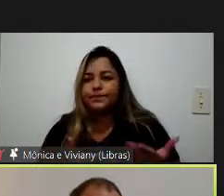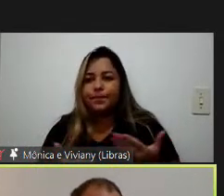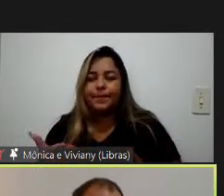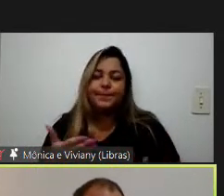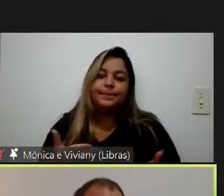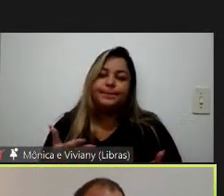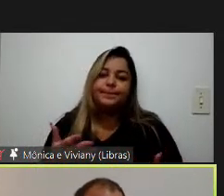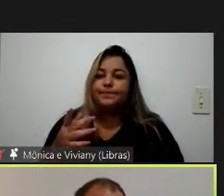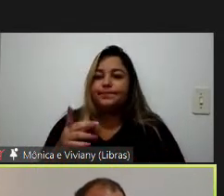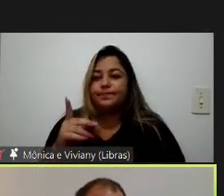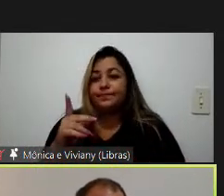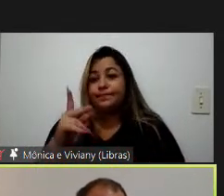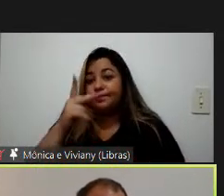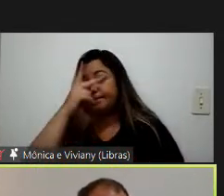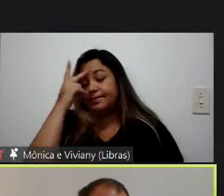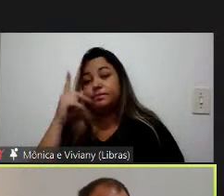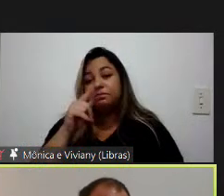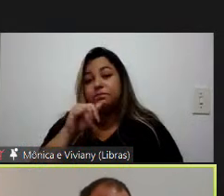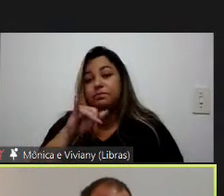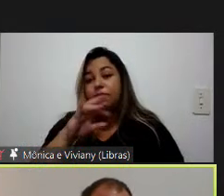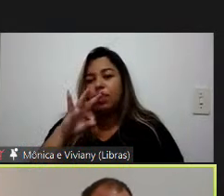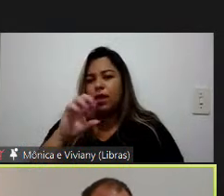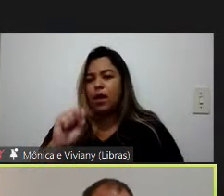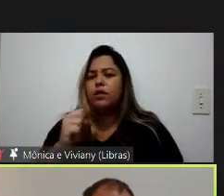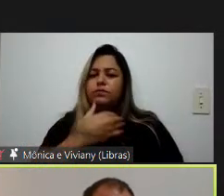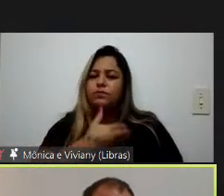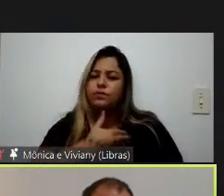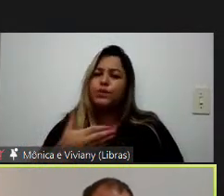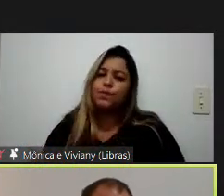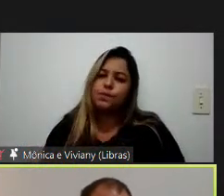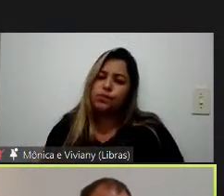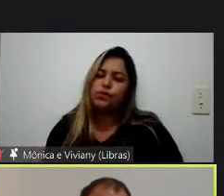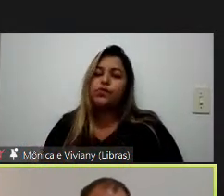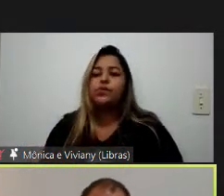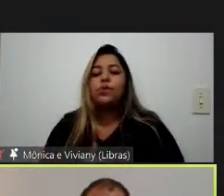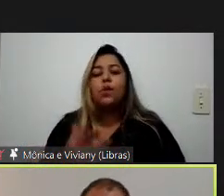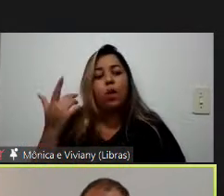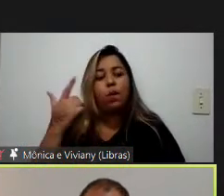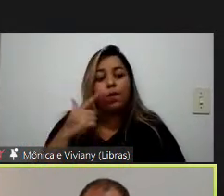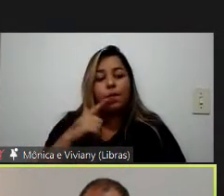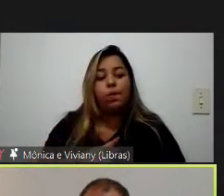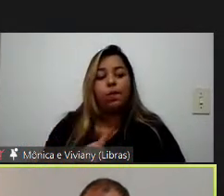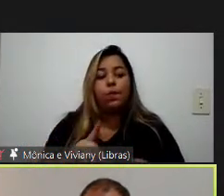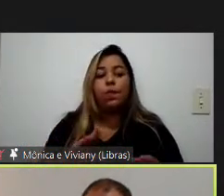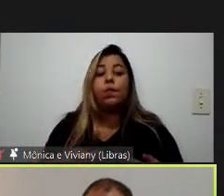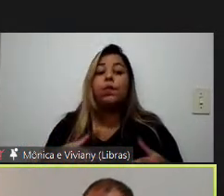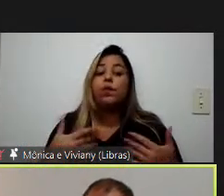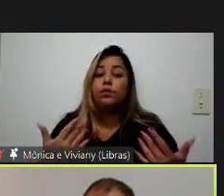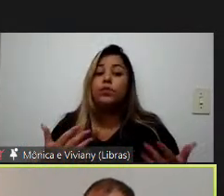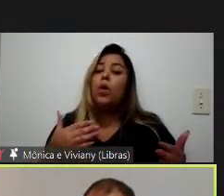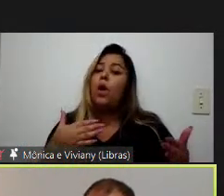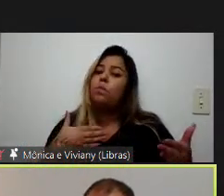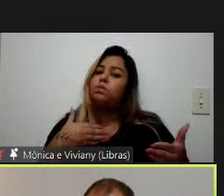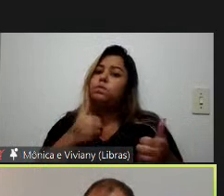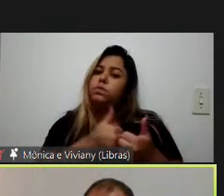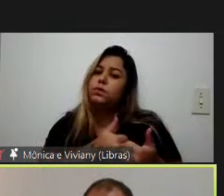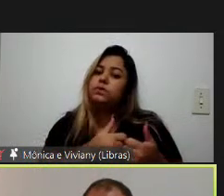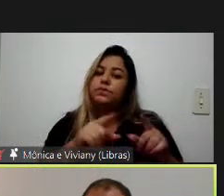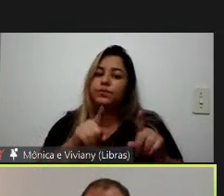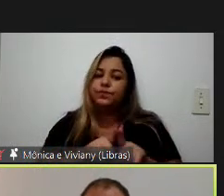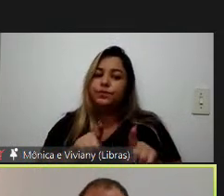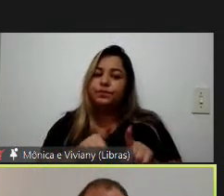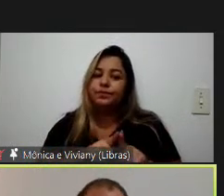and other social groups on the other hand, as they are close to patients and local communities and are well aware of their